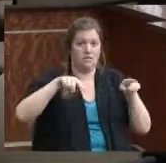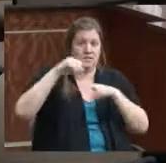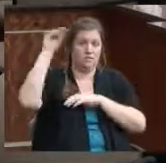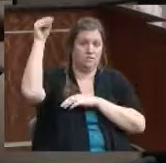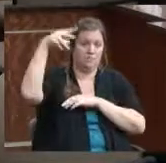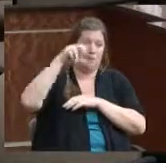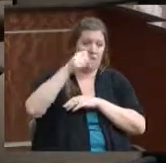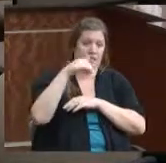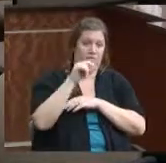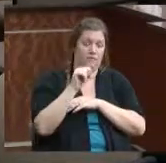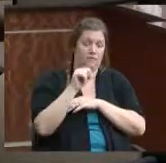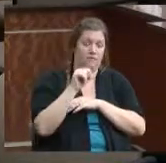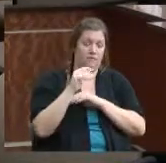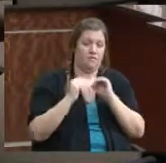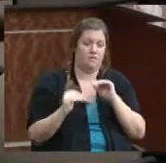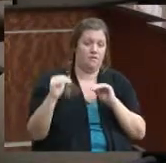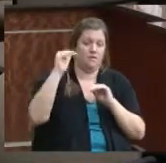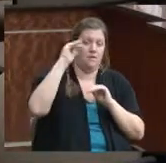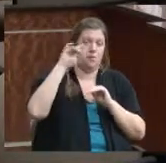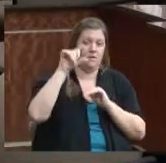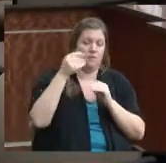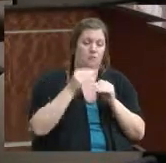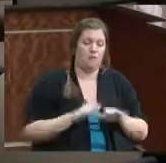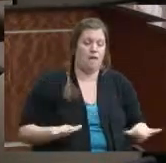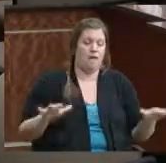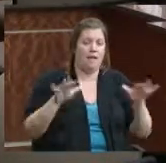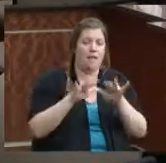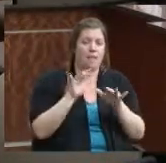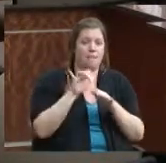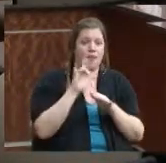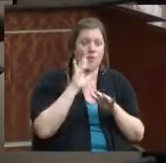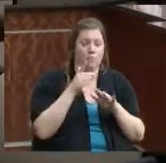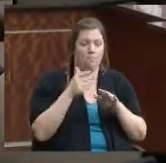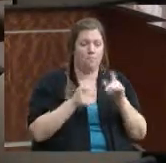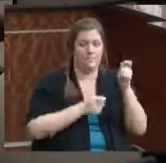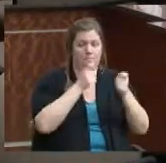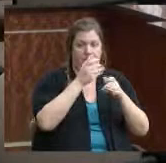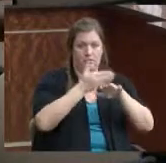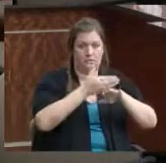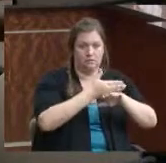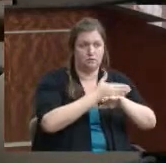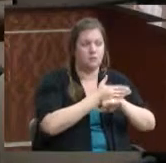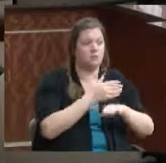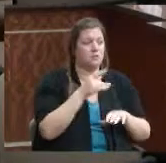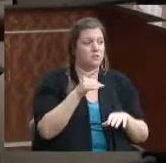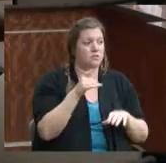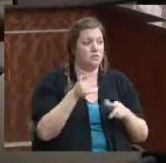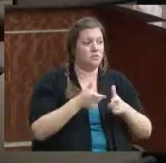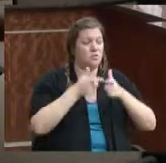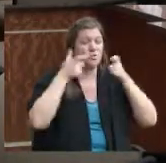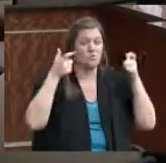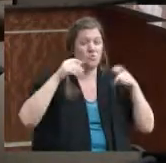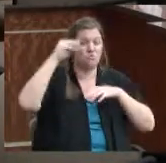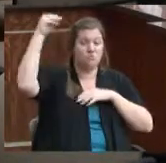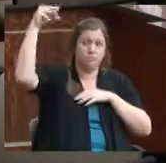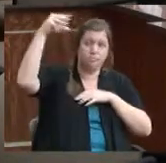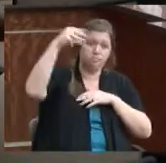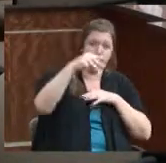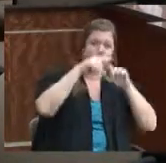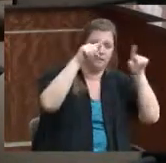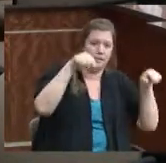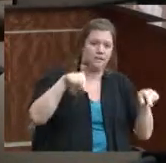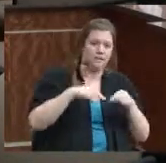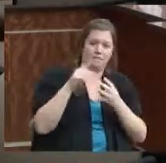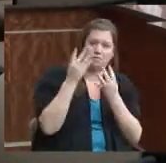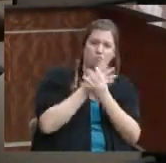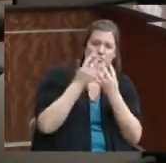about 10 feet above the level of the ground that the proposed solar array is to be built on. Therefore, the huge solar array cannot be